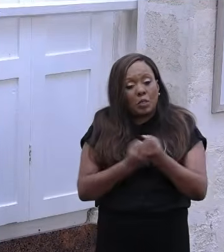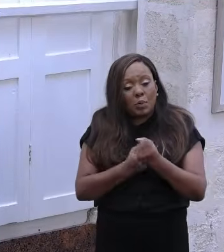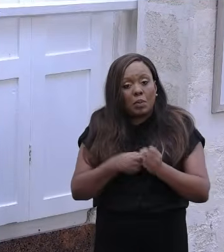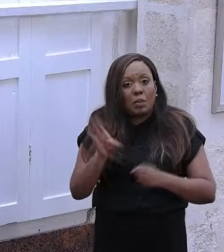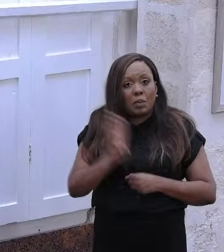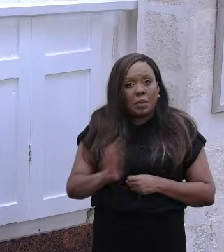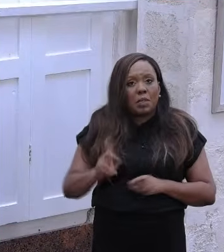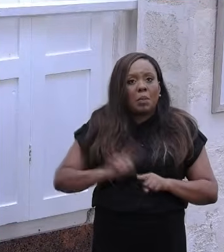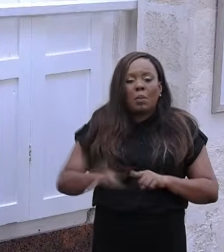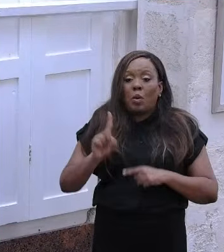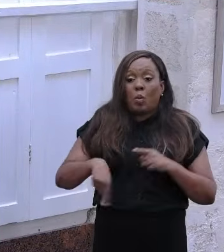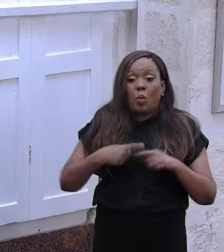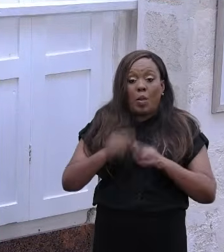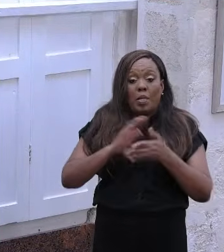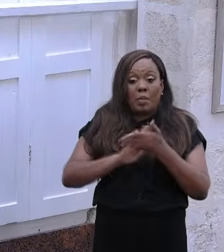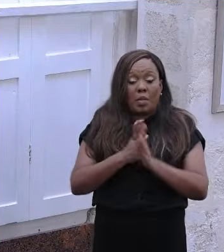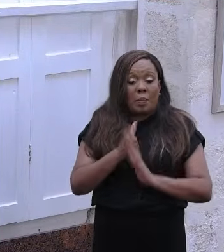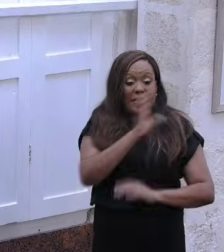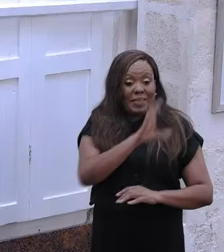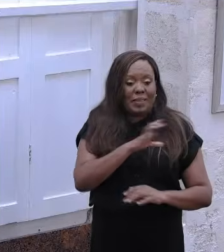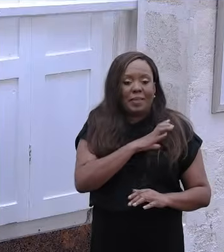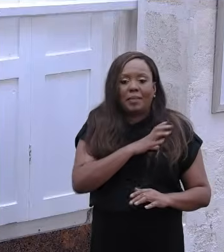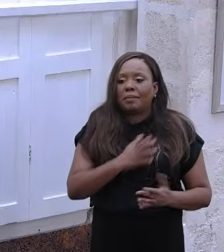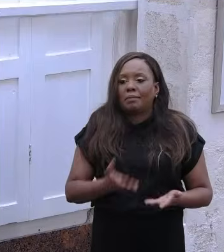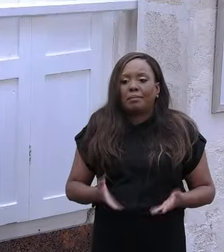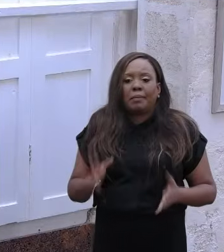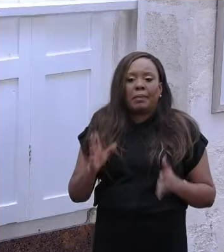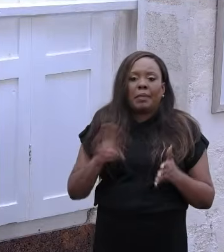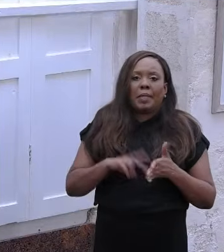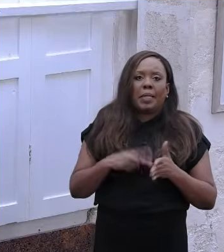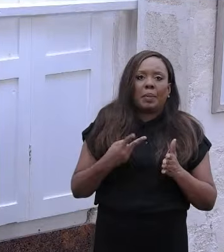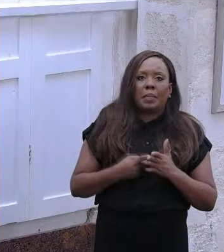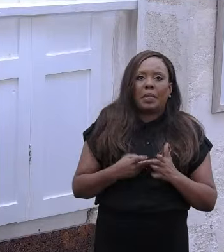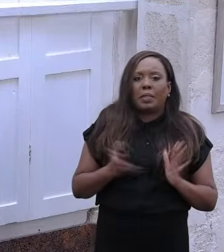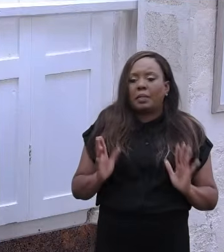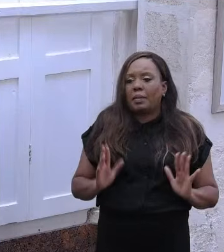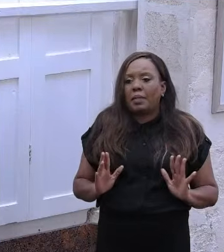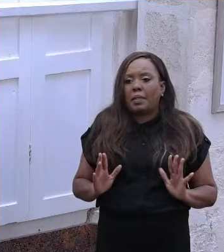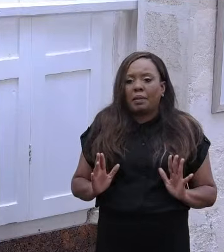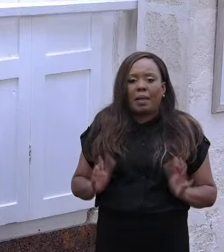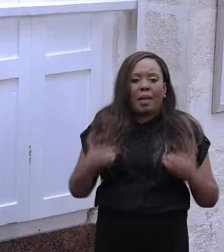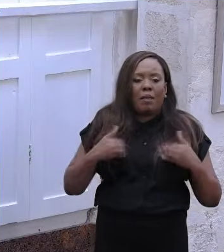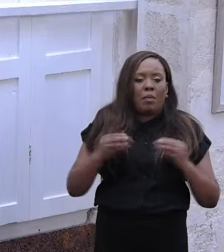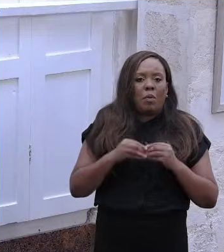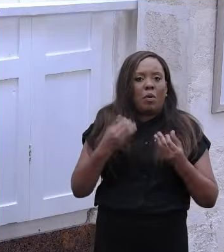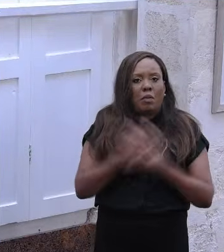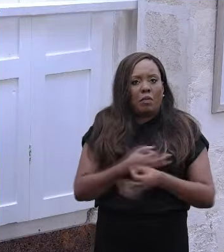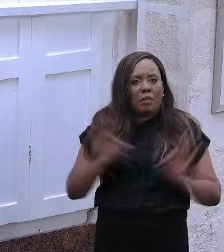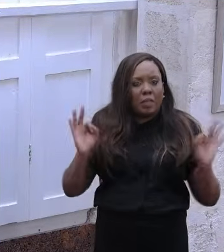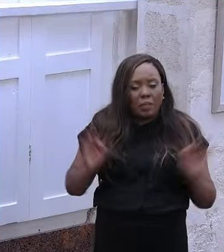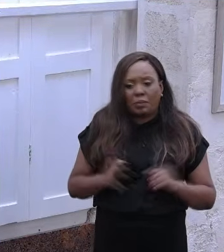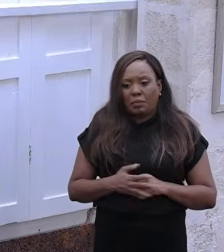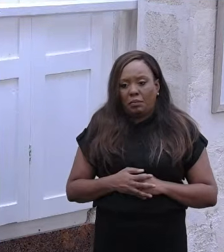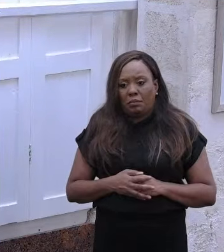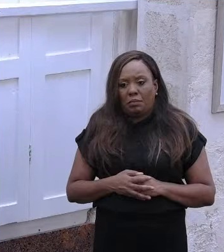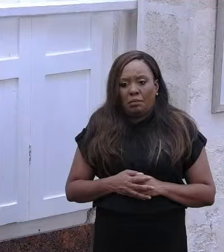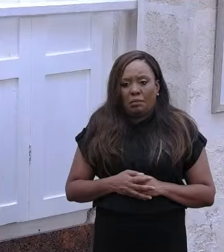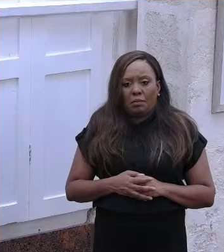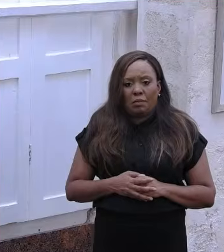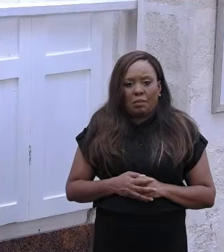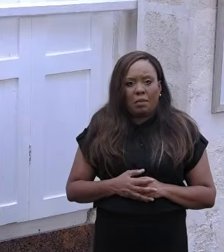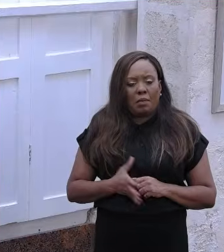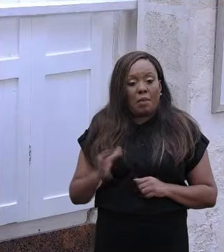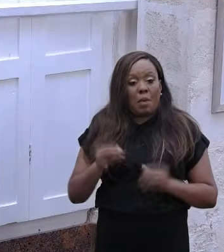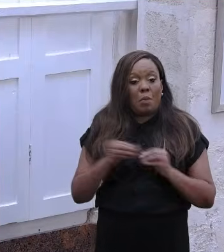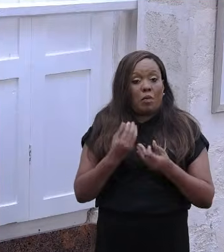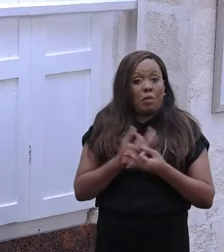free to move freely in and out of the country as long as they wish, in terms of giving back to the country, how we want them to be able to give back.